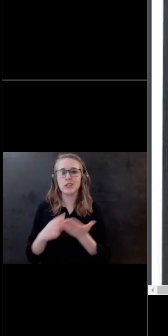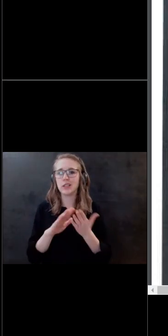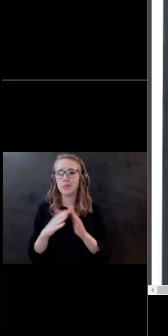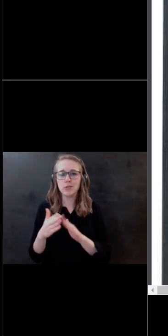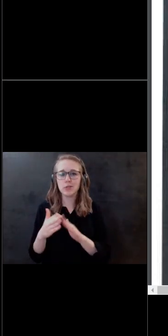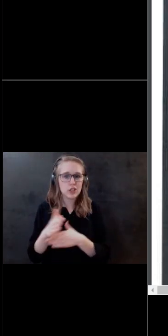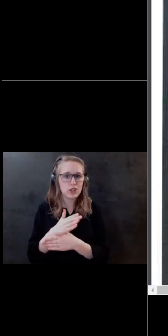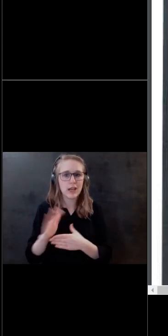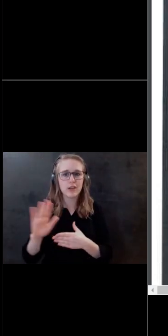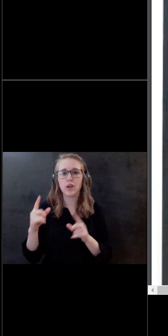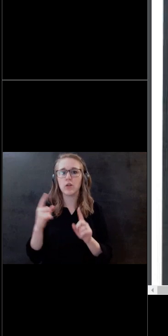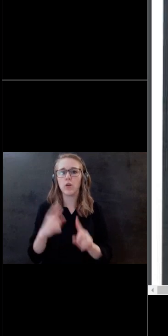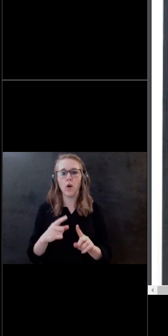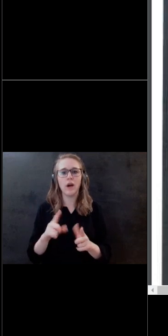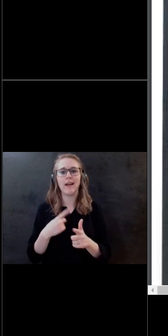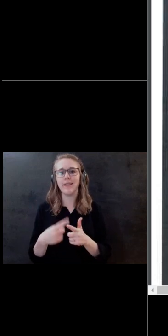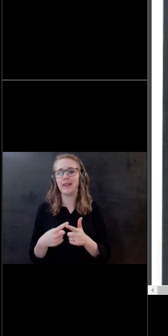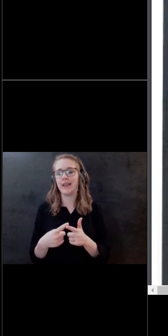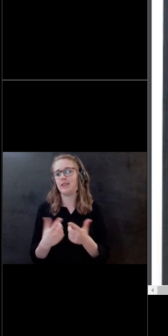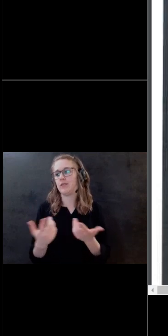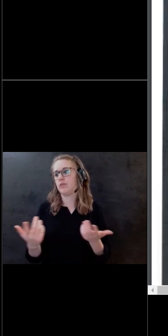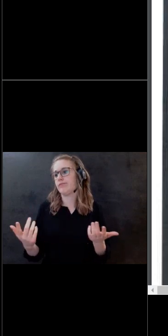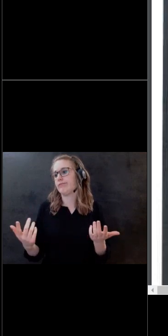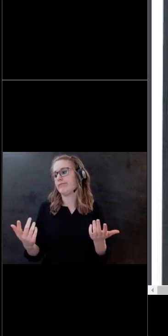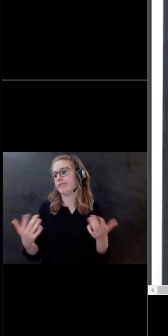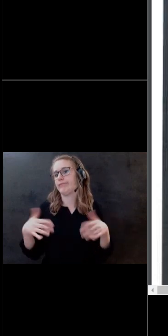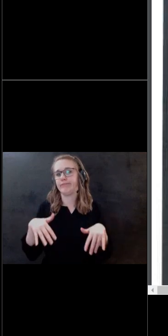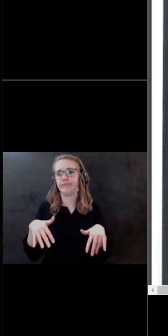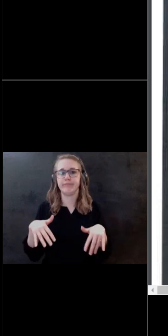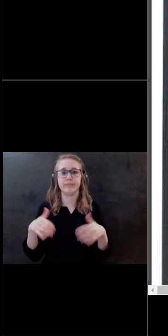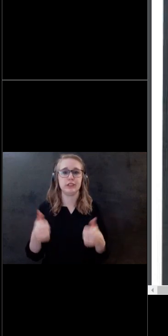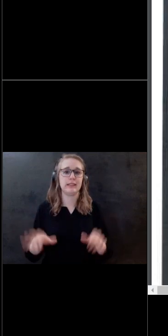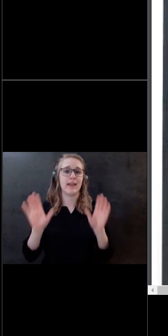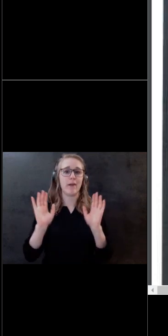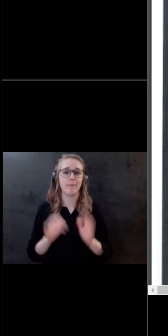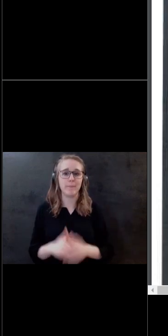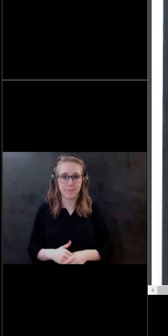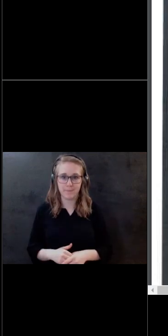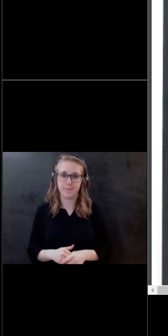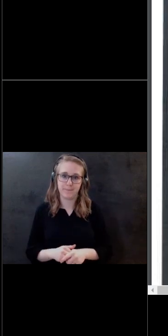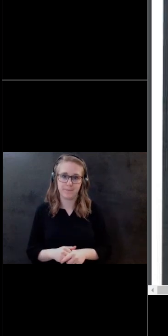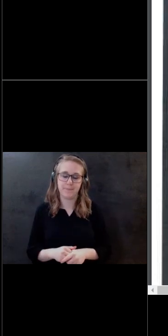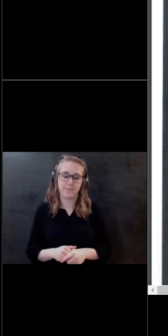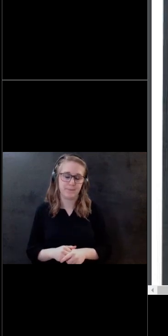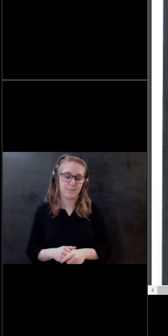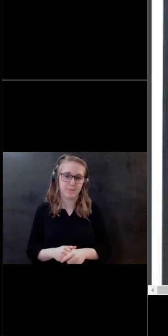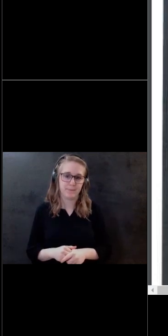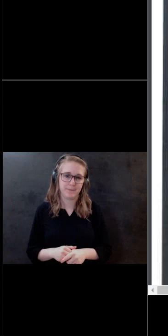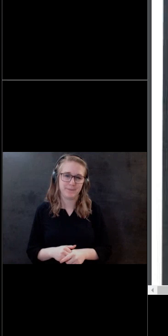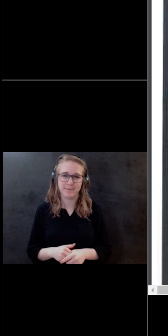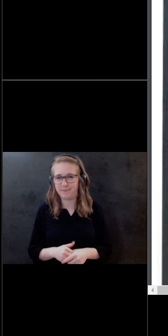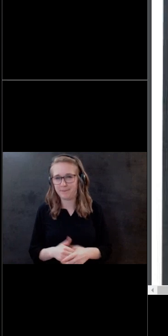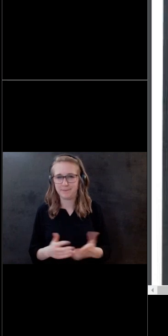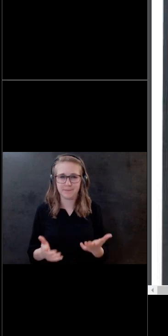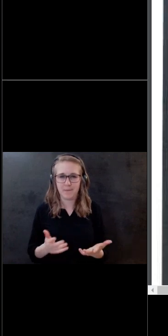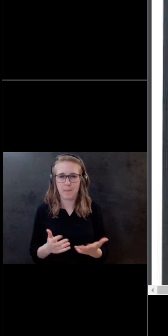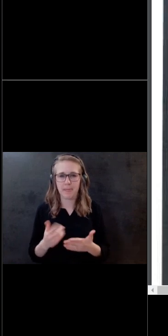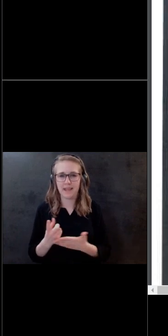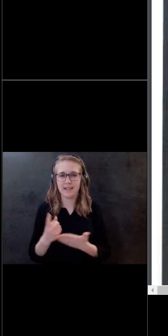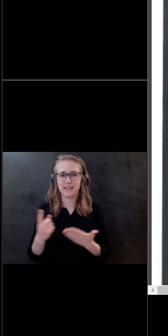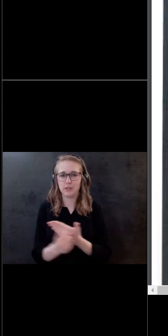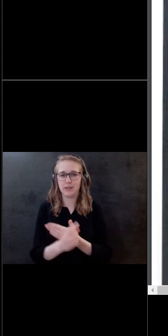about what they want. And then we didn't do, we just gave everything away. You know, and then there's next week,